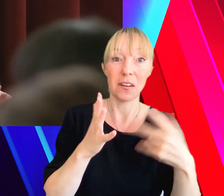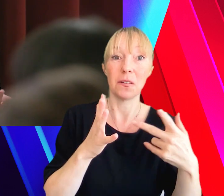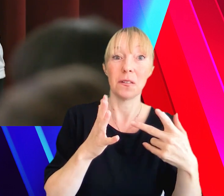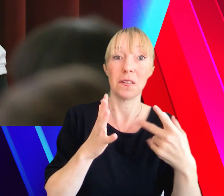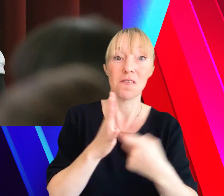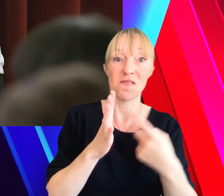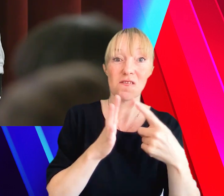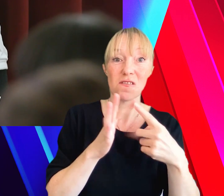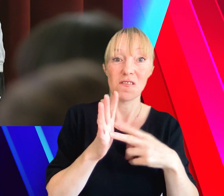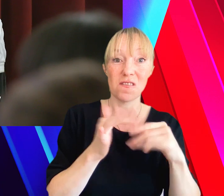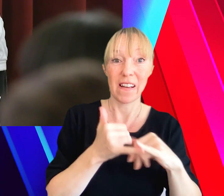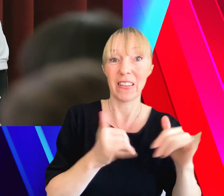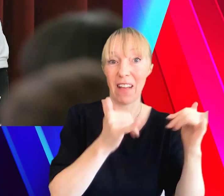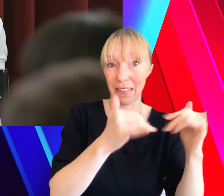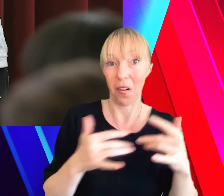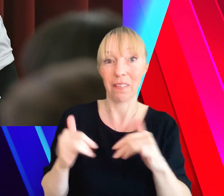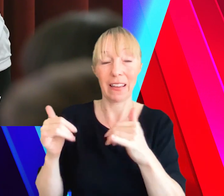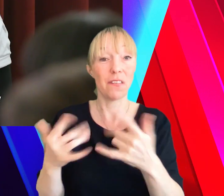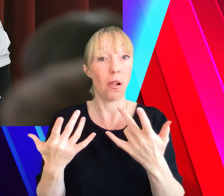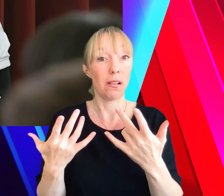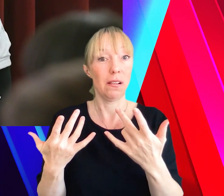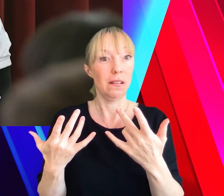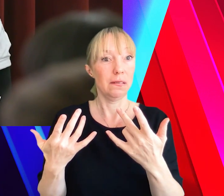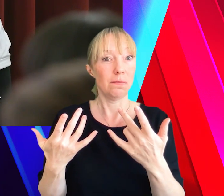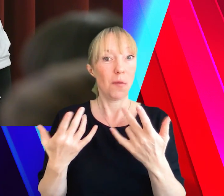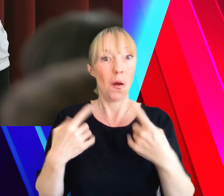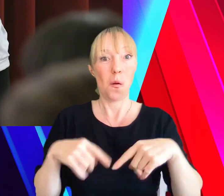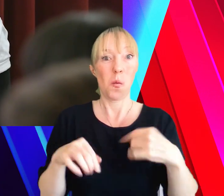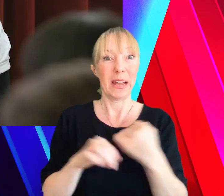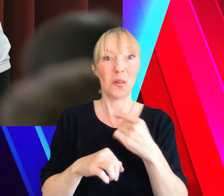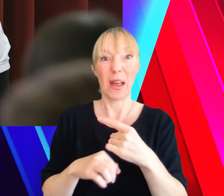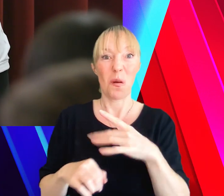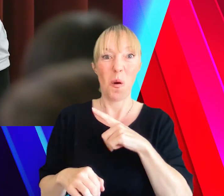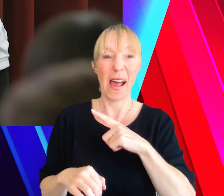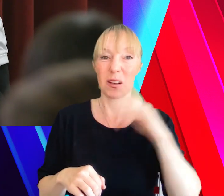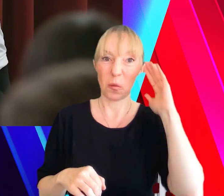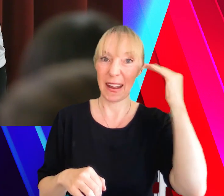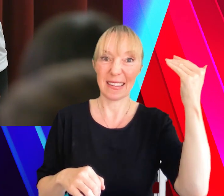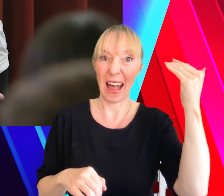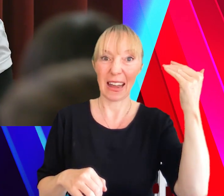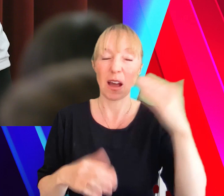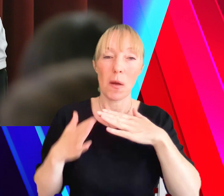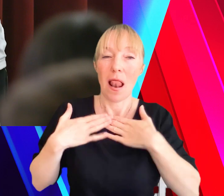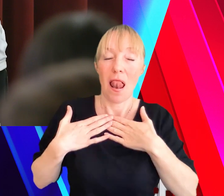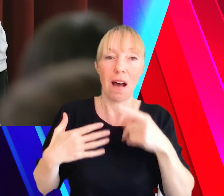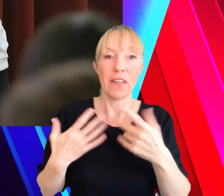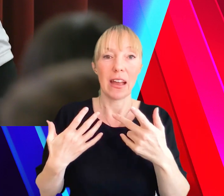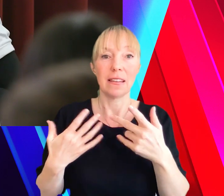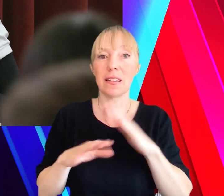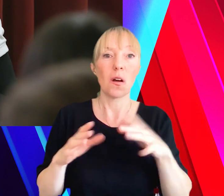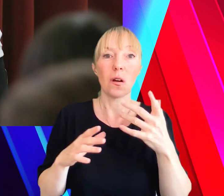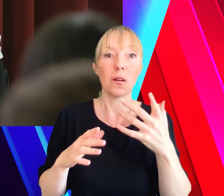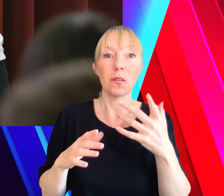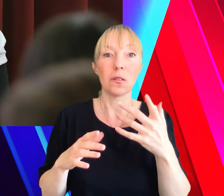other cinemas and certainly festivals that try to replicate things like that, but we do it because we are insane and we love it,